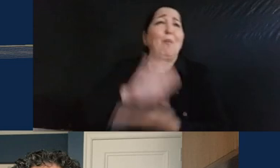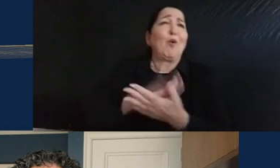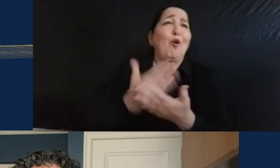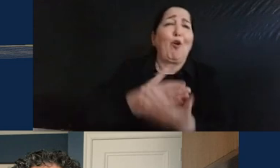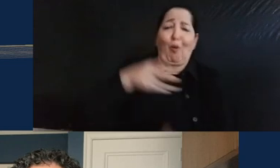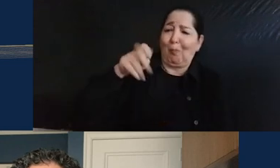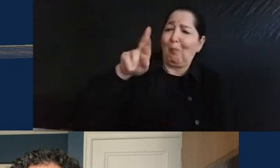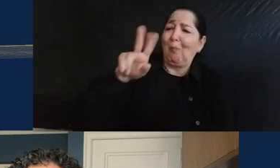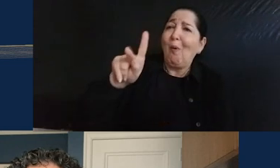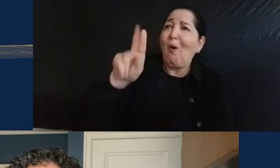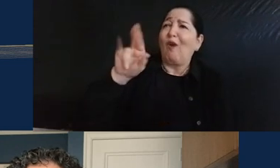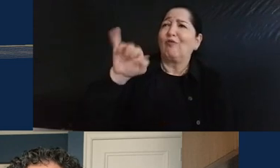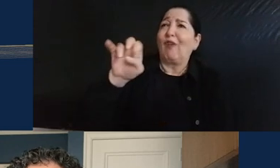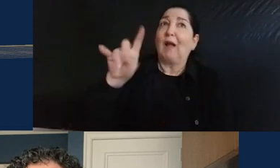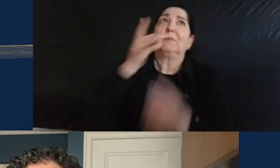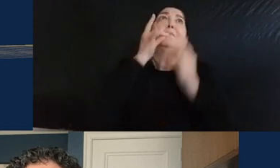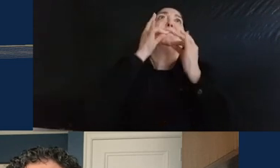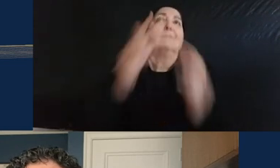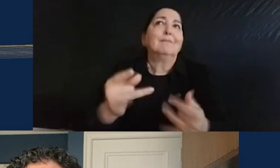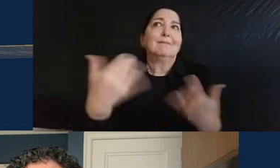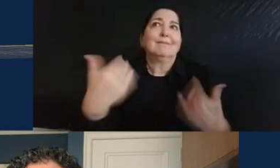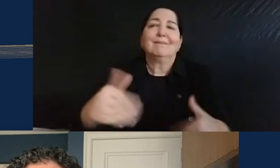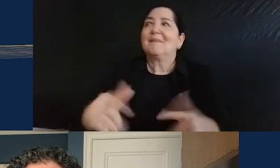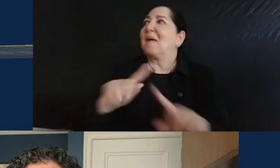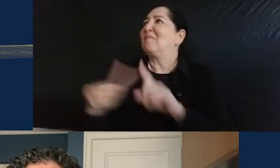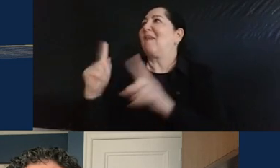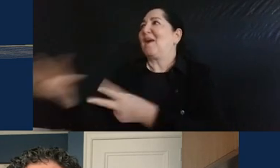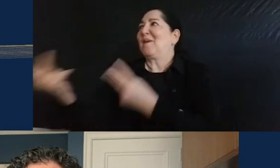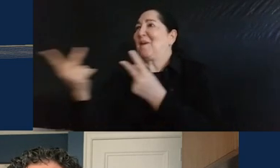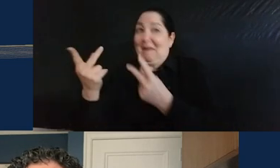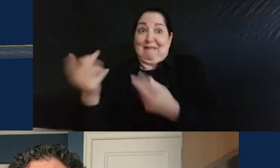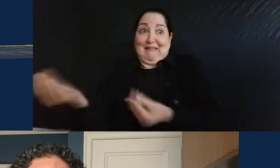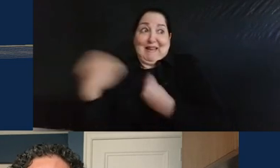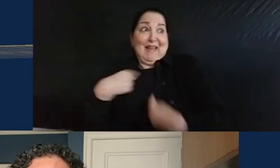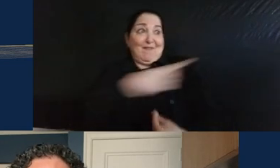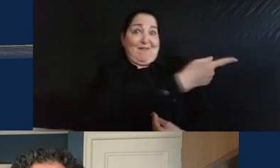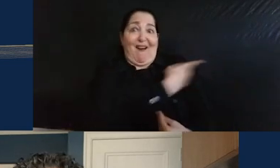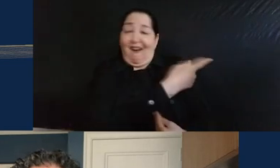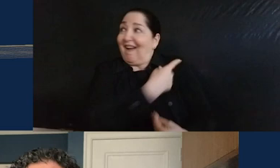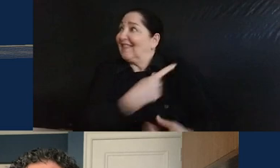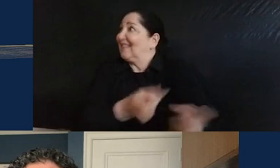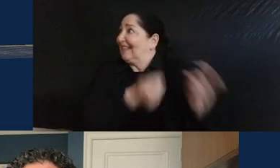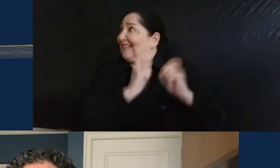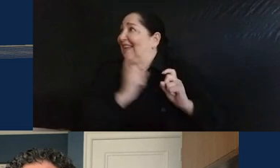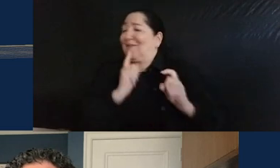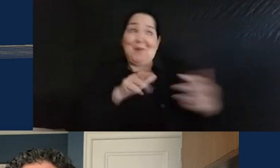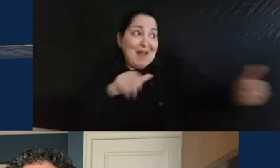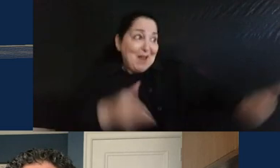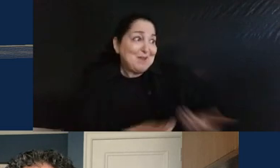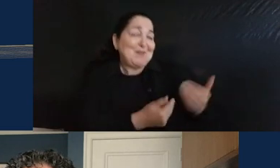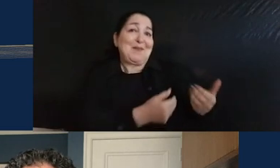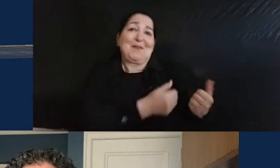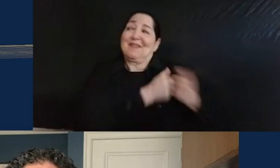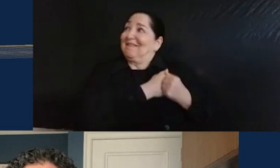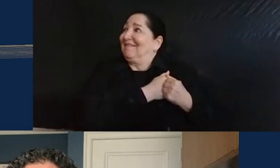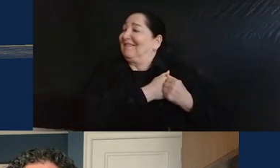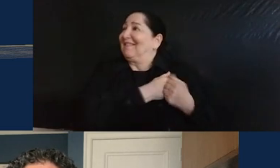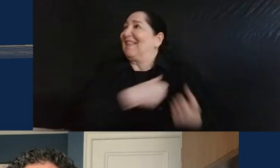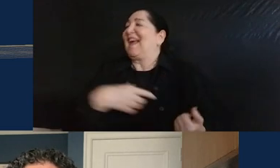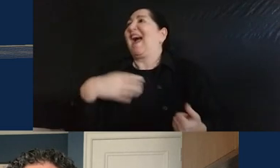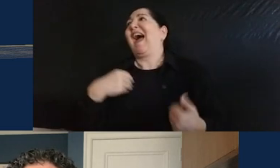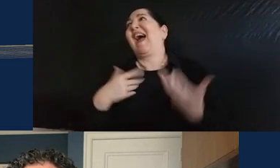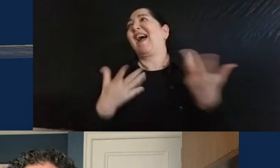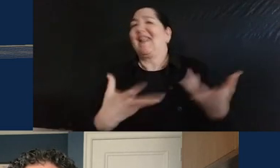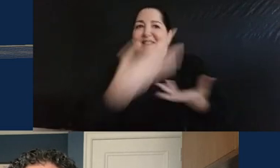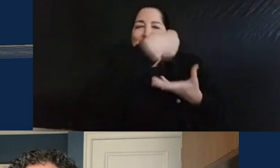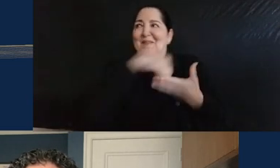one amazing. And of course, you gave us the greatest gift of all by introducing us and keeping us as part of your family. A huge congratulations to